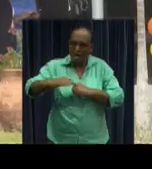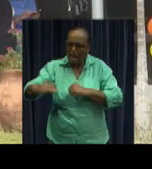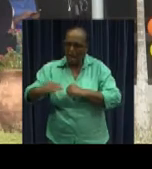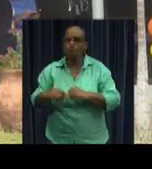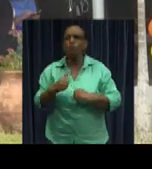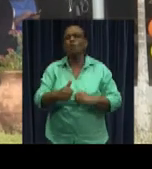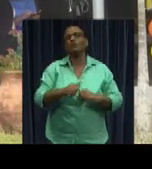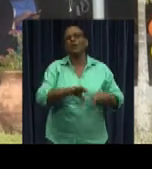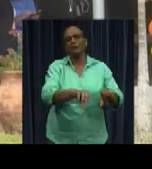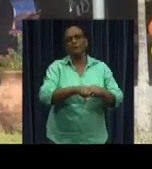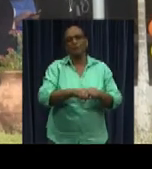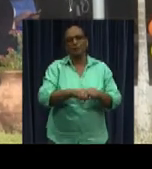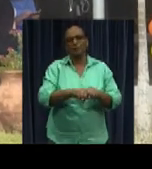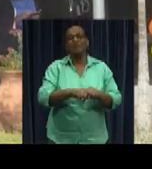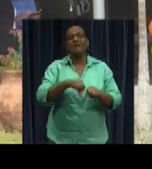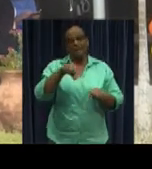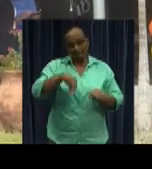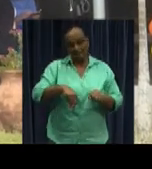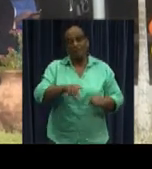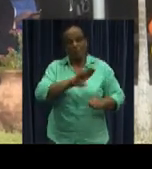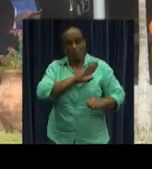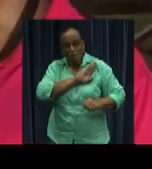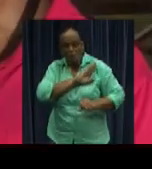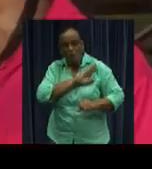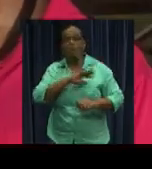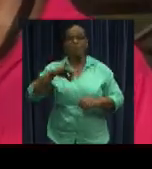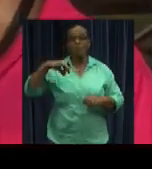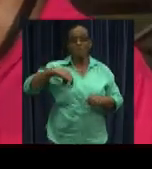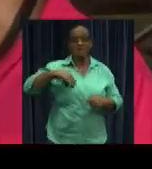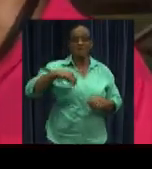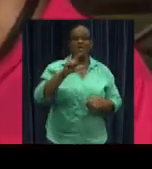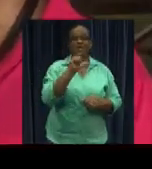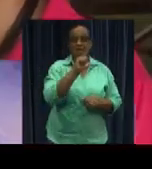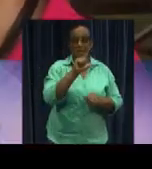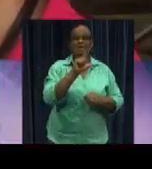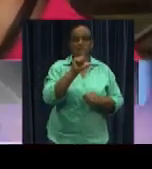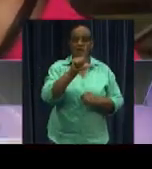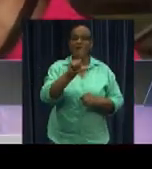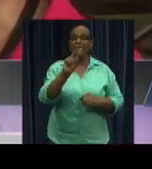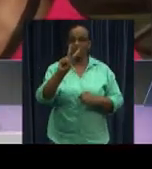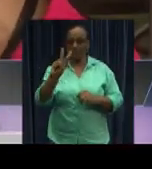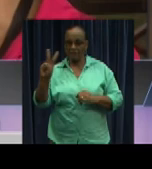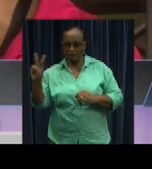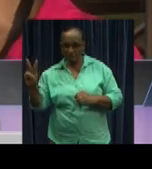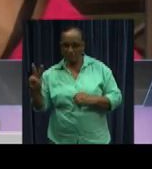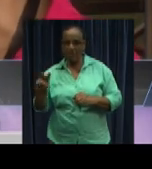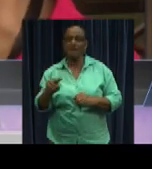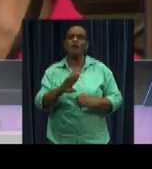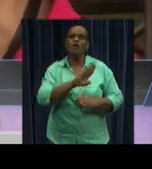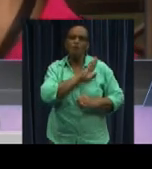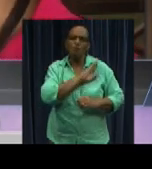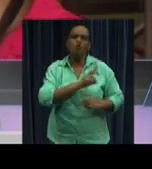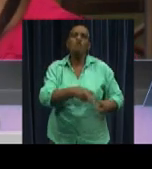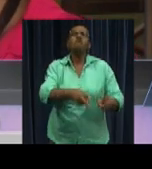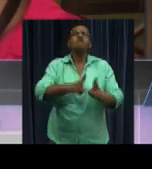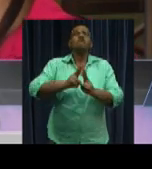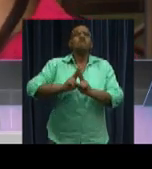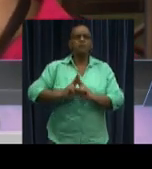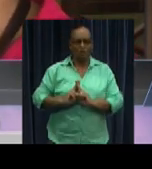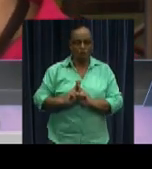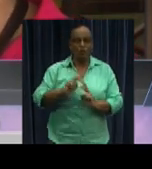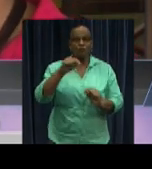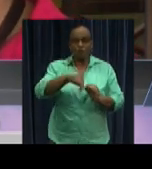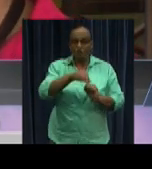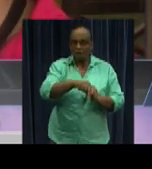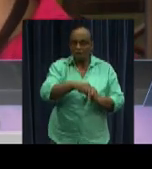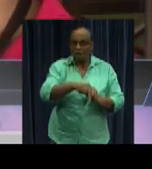Warmer, manager of Hospice The Horizon. This organization wants to give this care to clients in the final